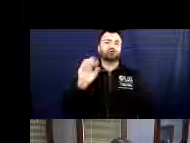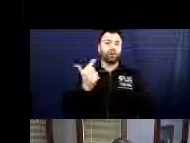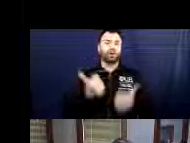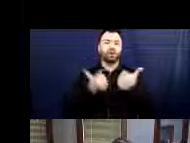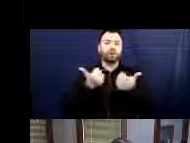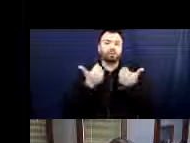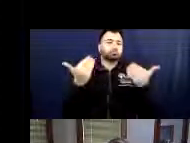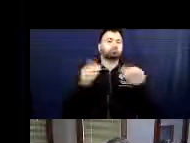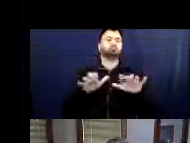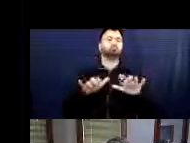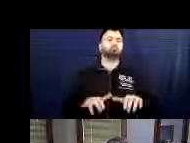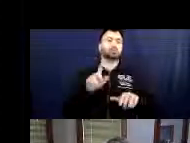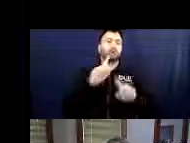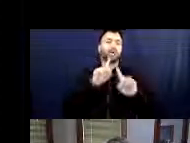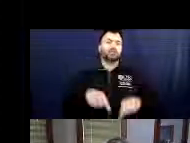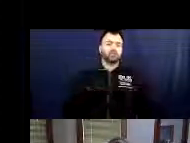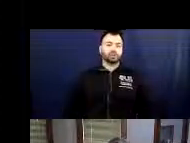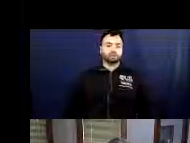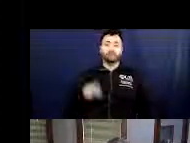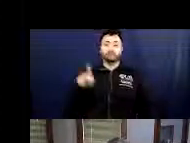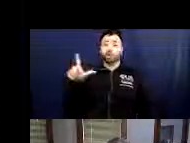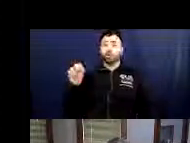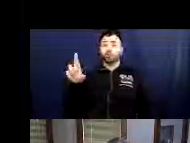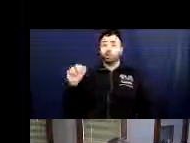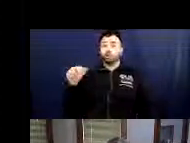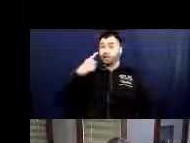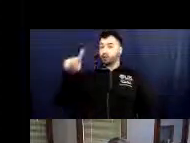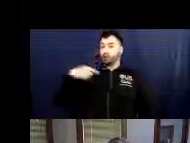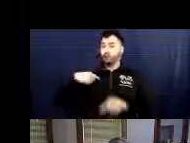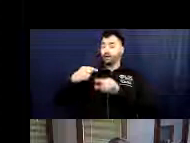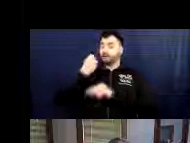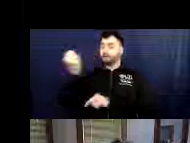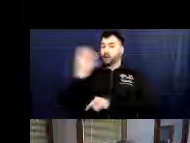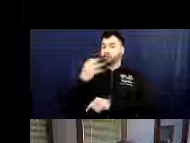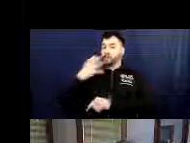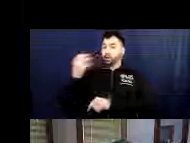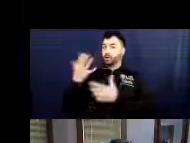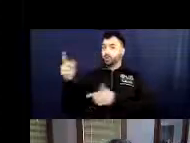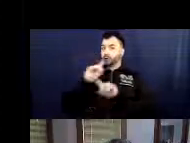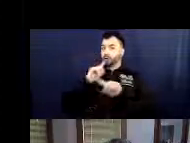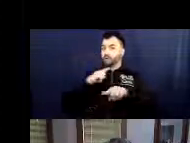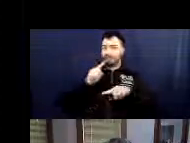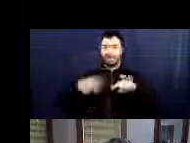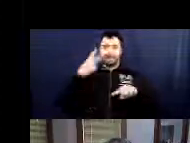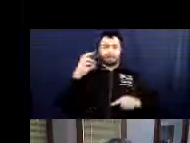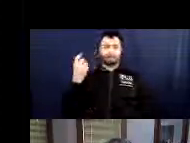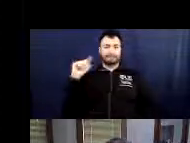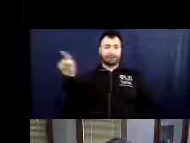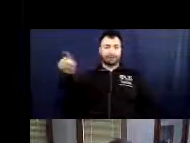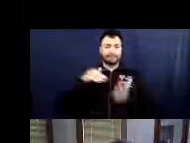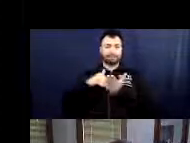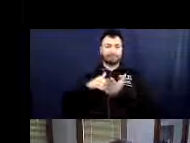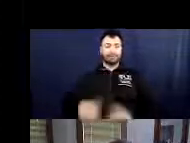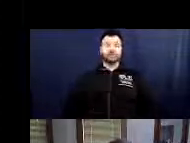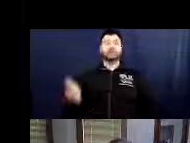So I can't see the chat. Maybe Laura, you can give me some ideas about what people are responding, how people are responding. Yes, so